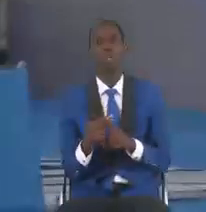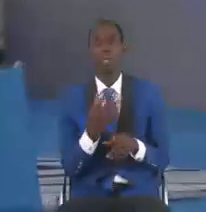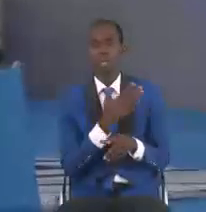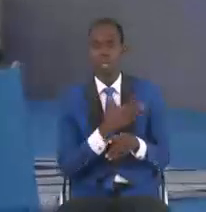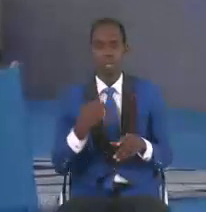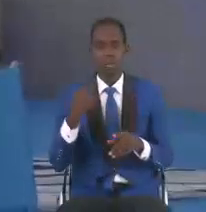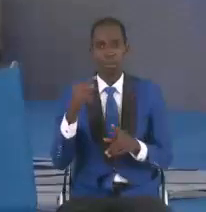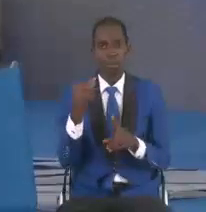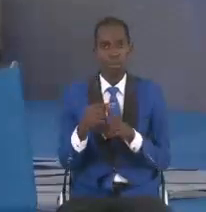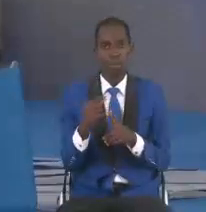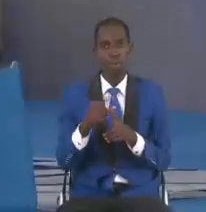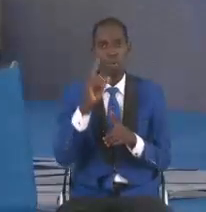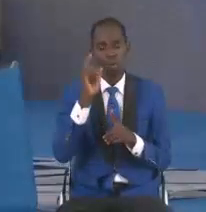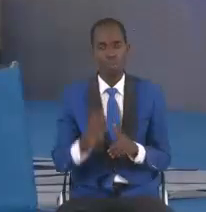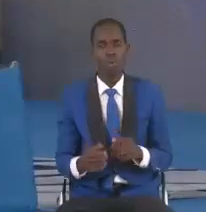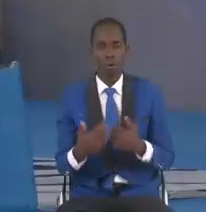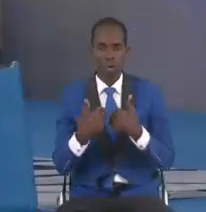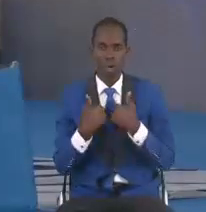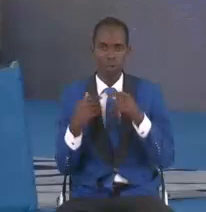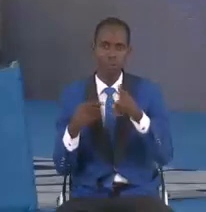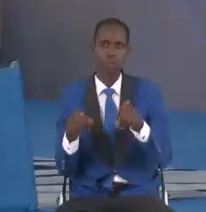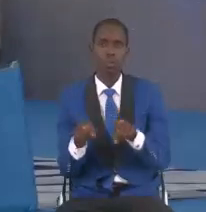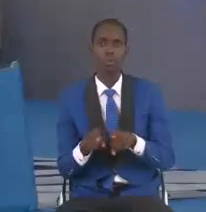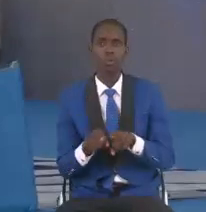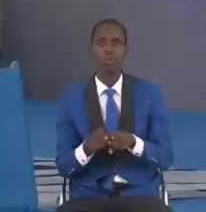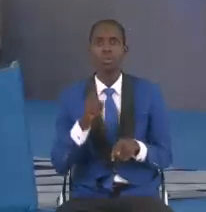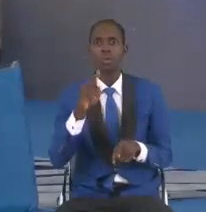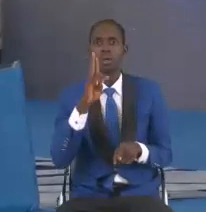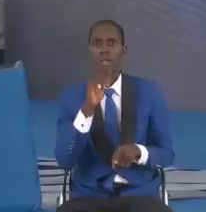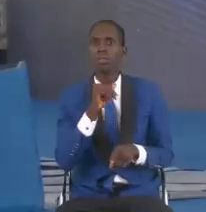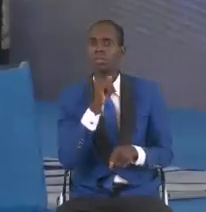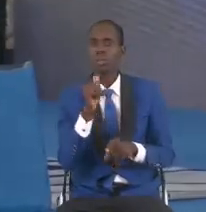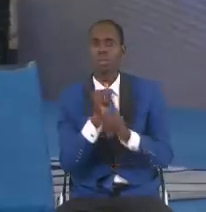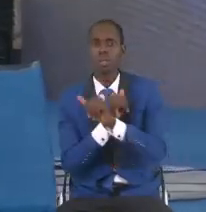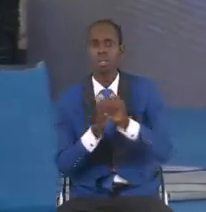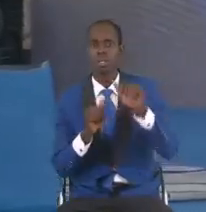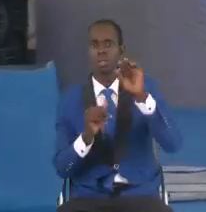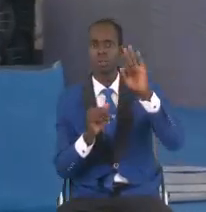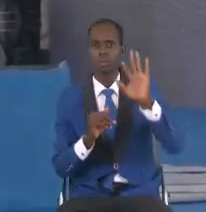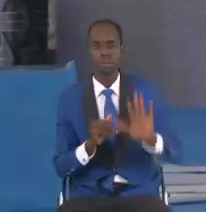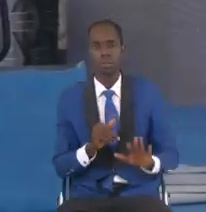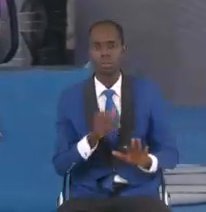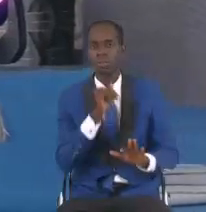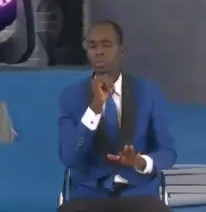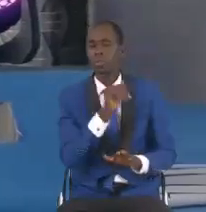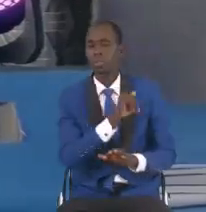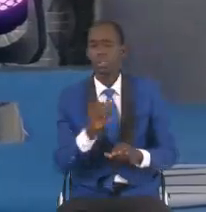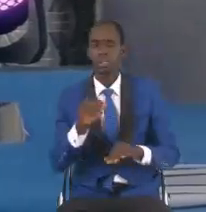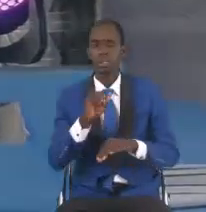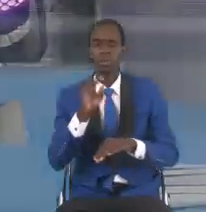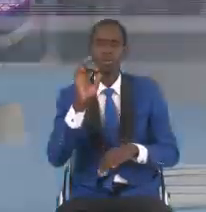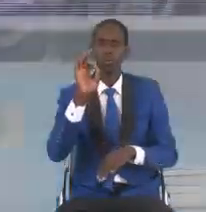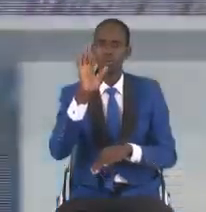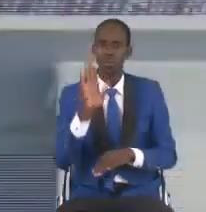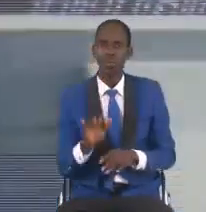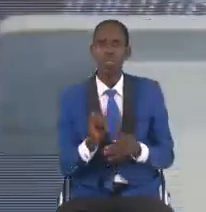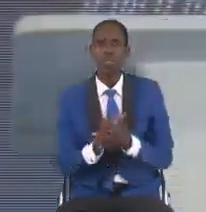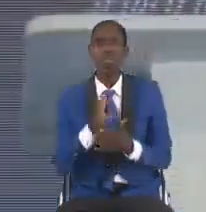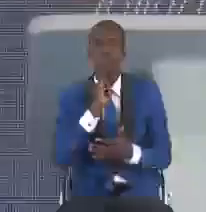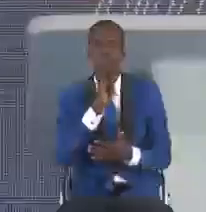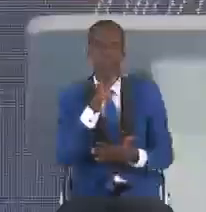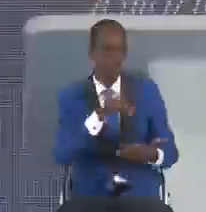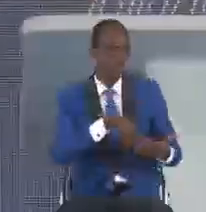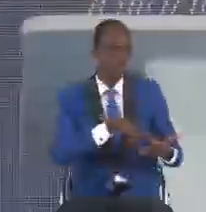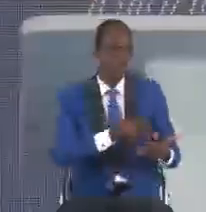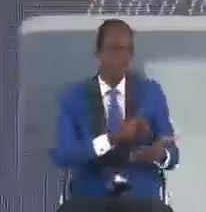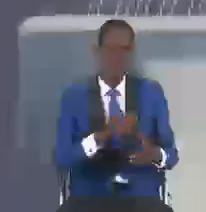word possesses you. You're not a preacher, you're not a minister that is not reading the word,